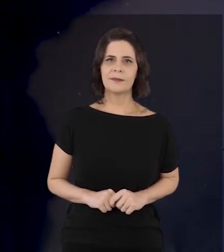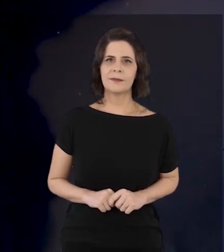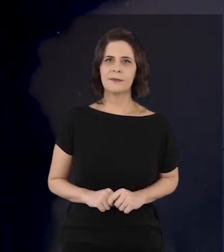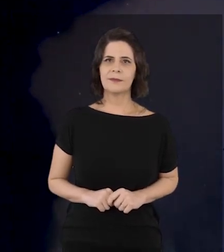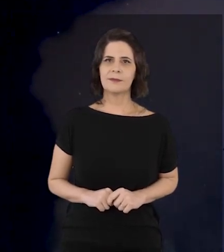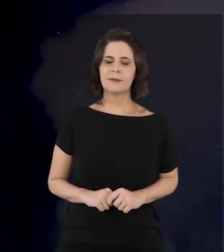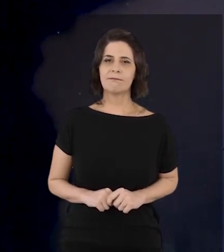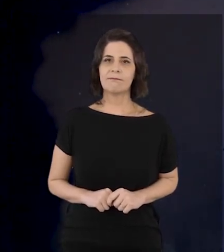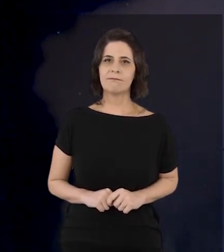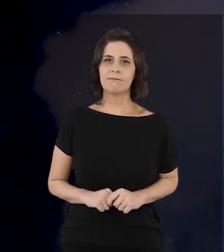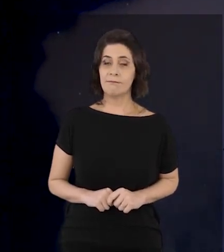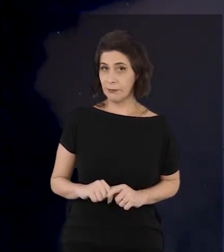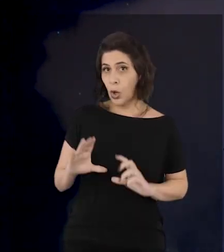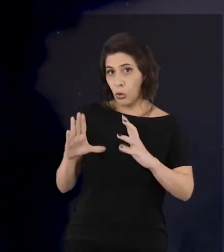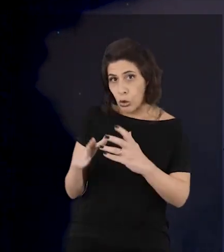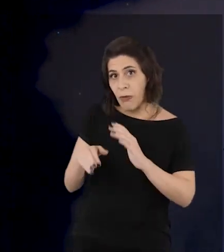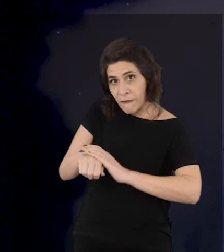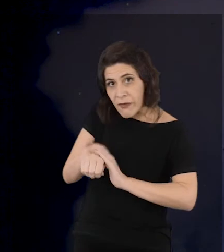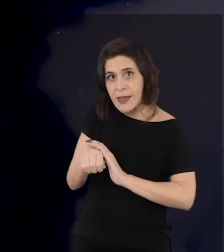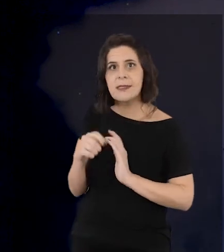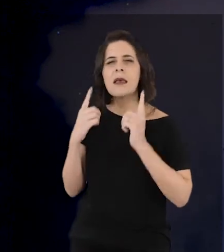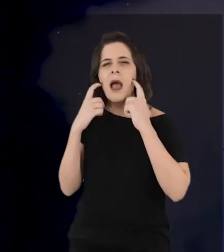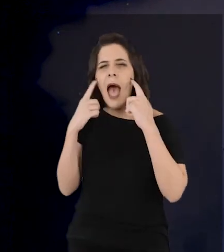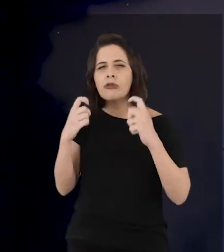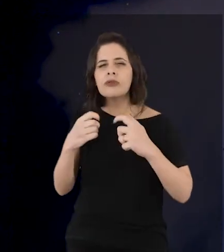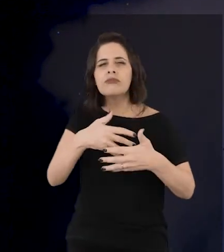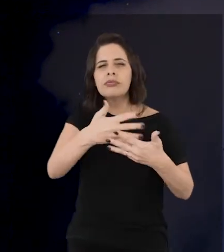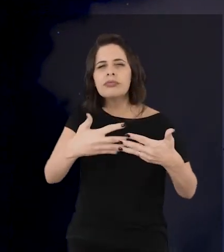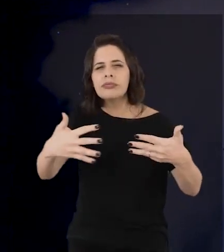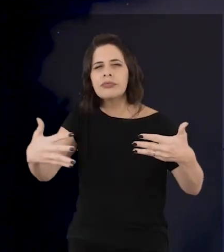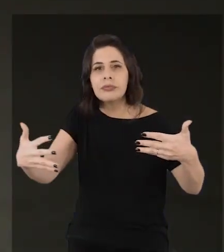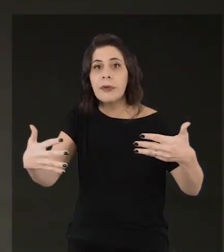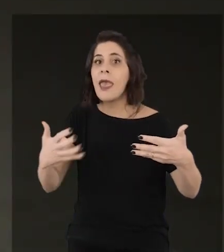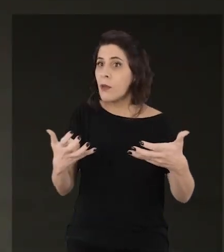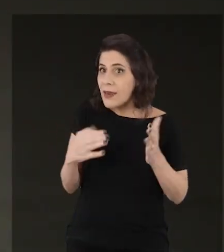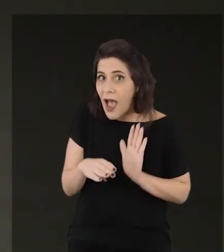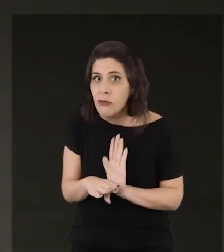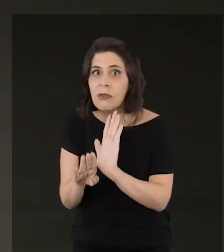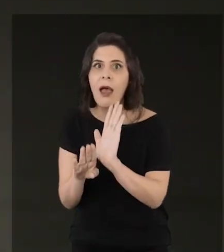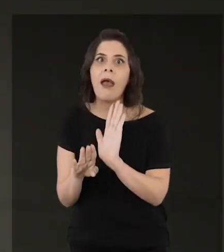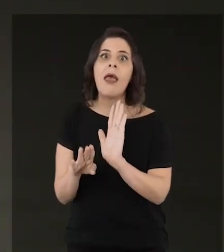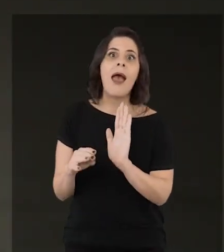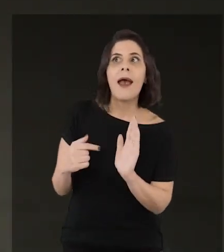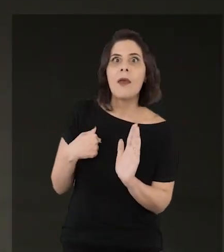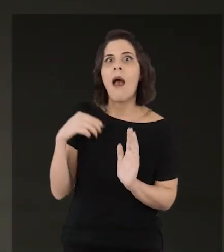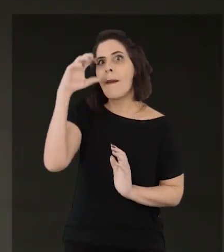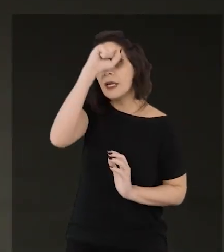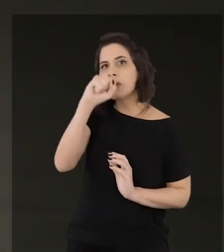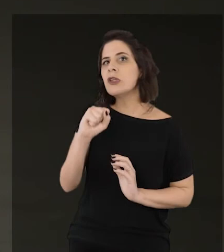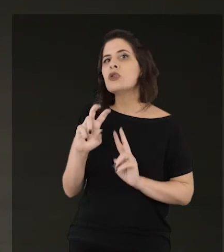I wanted to collaborate with the soundtrack and learned about